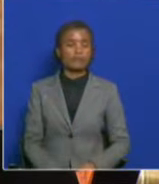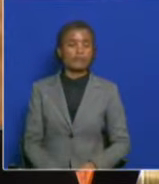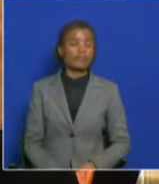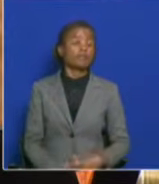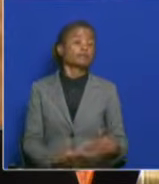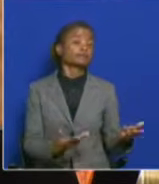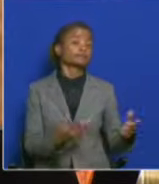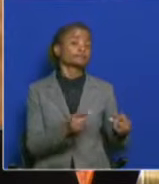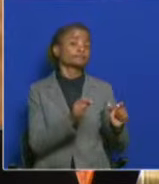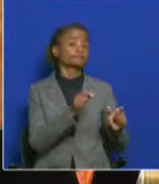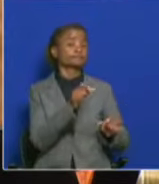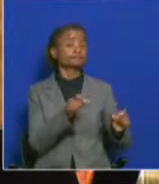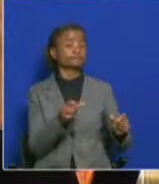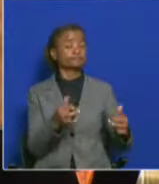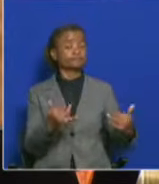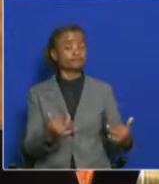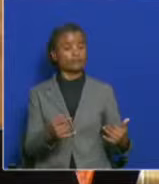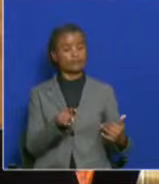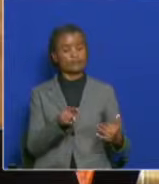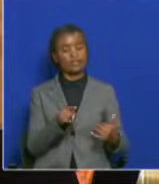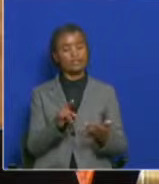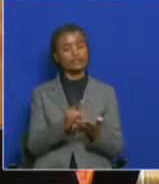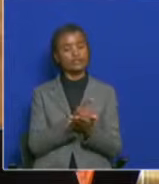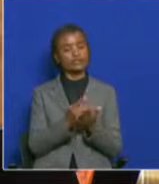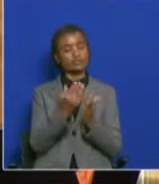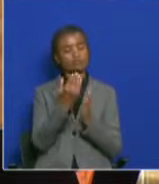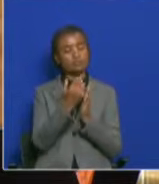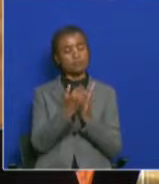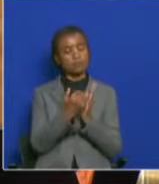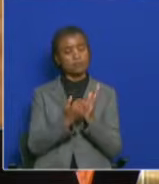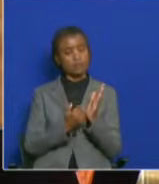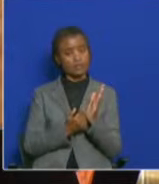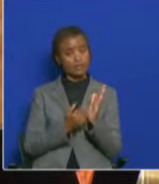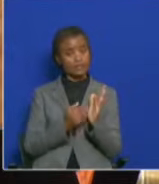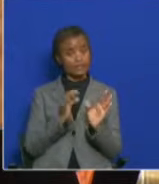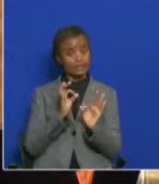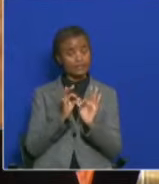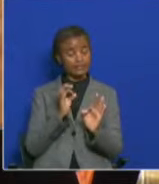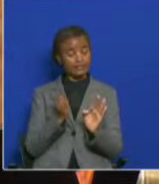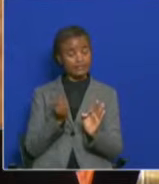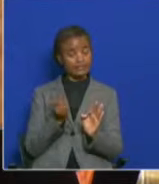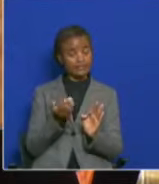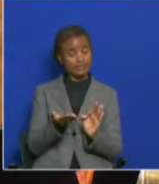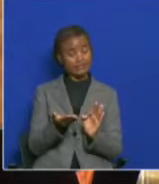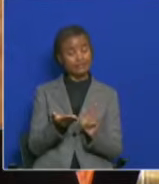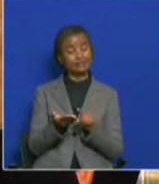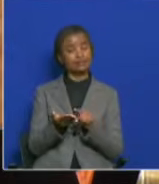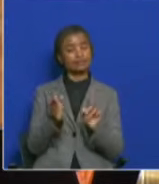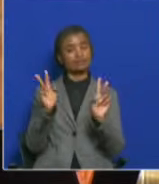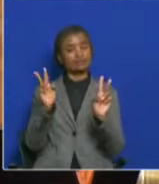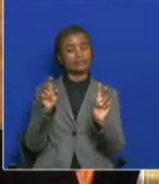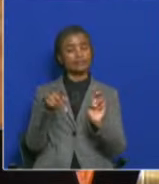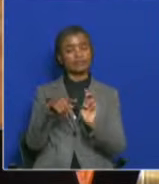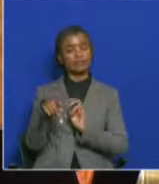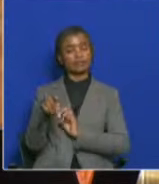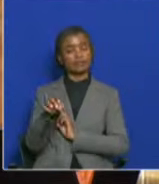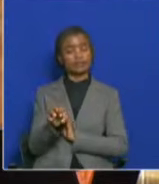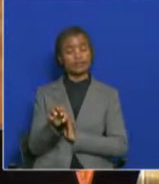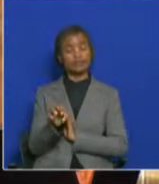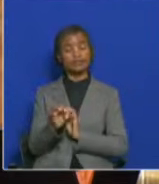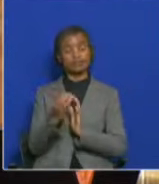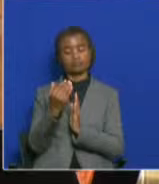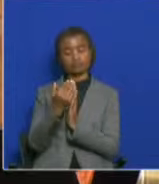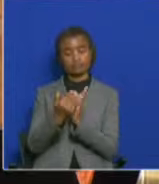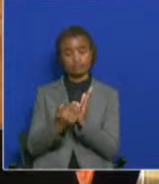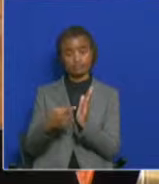this set of chats on this particular tender on PPE shows several things. It shows that